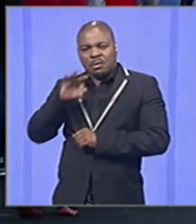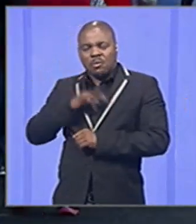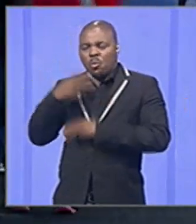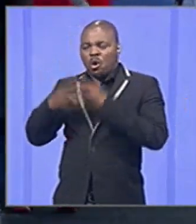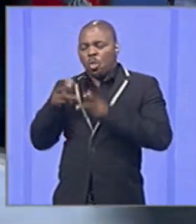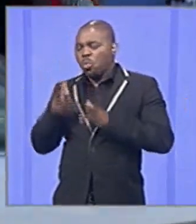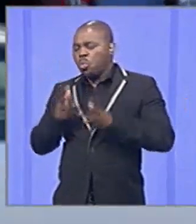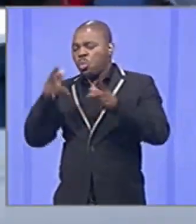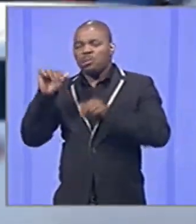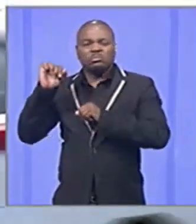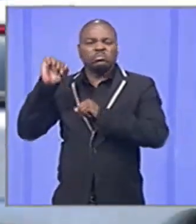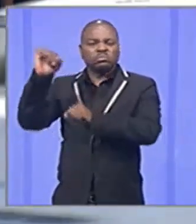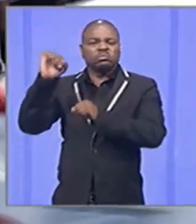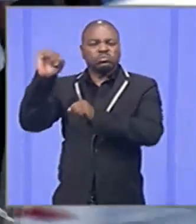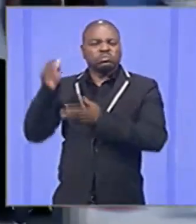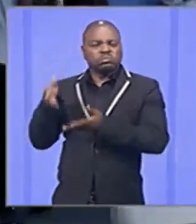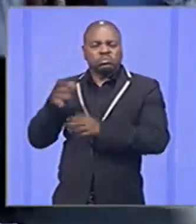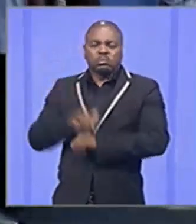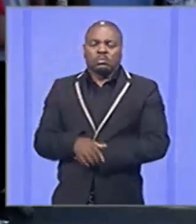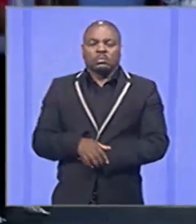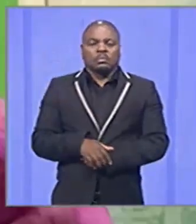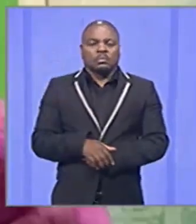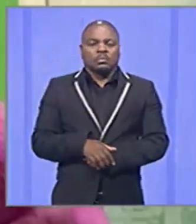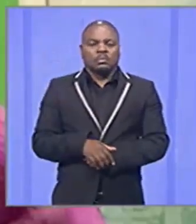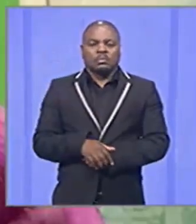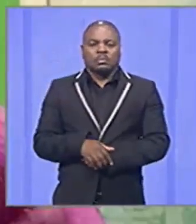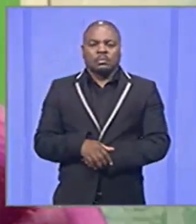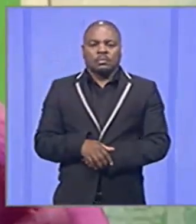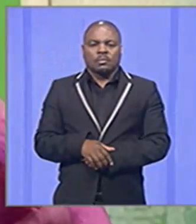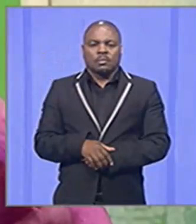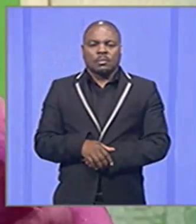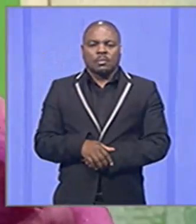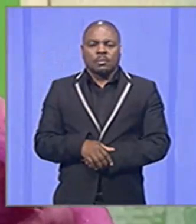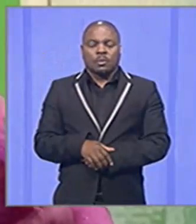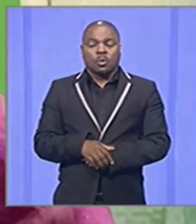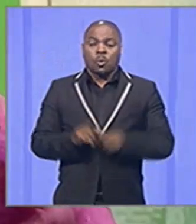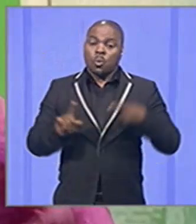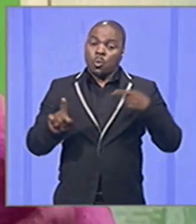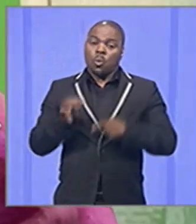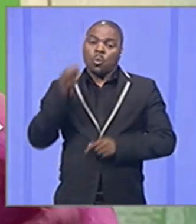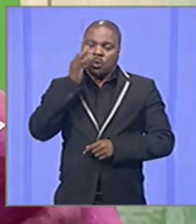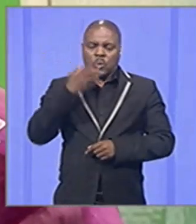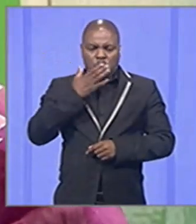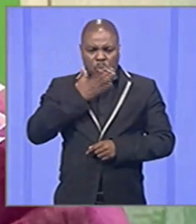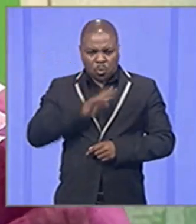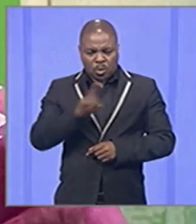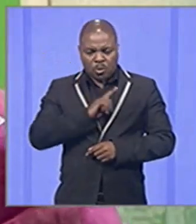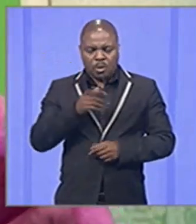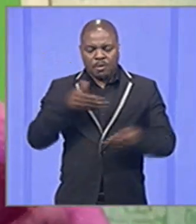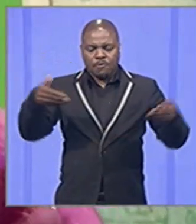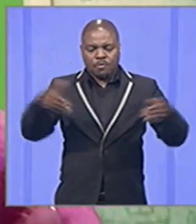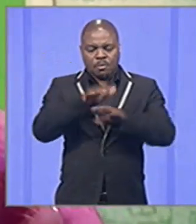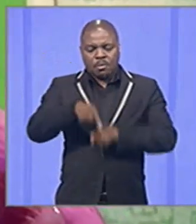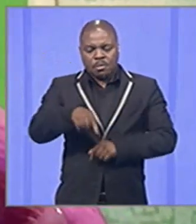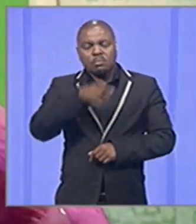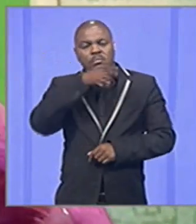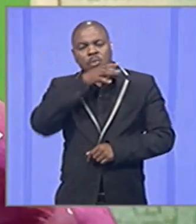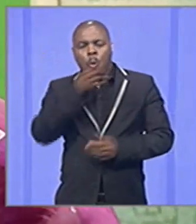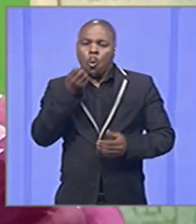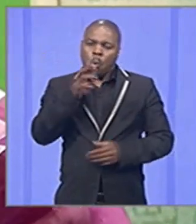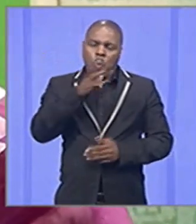le go ipelaetša ka mebileng. Besithi of fihla ngomgqibelo. O re ba be ba nyaka go boloka ka mokibelo go ba gare